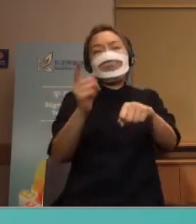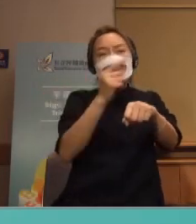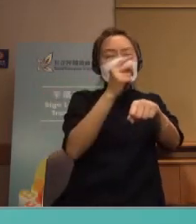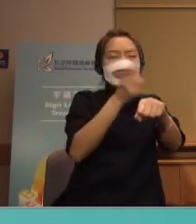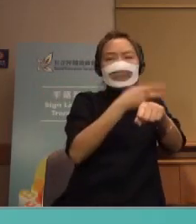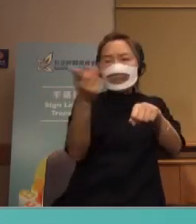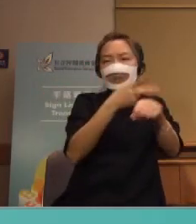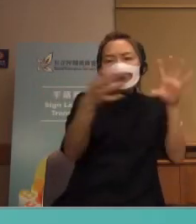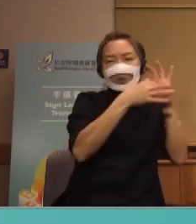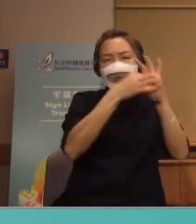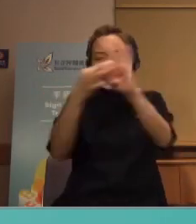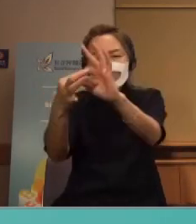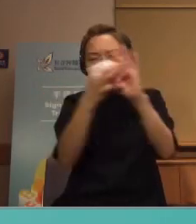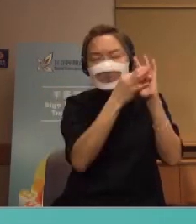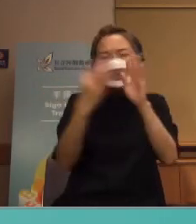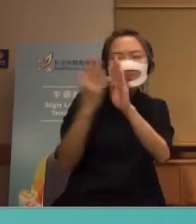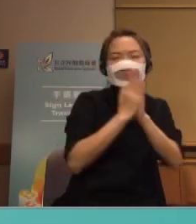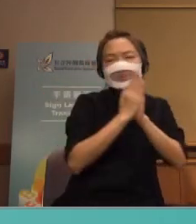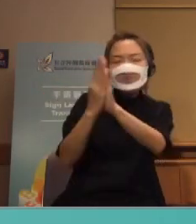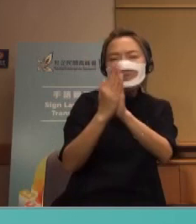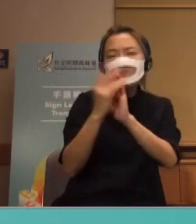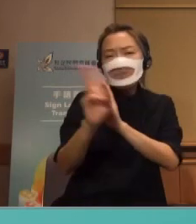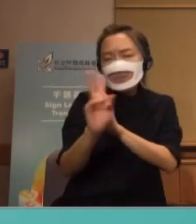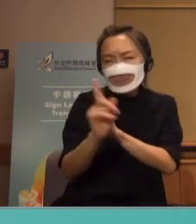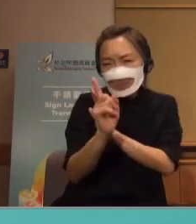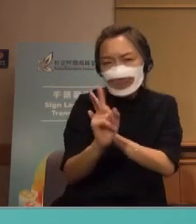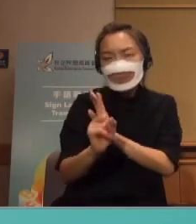interact with each other, like how can we move